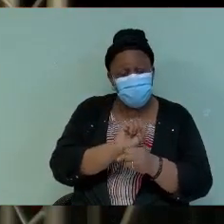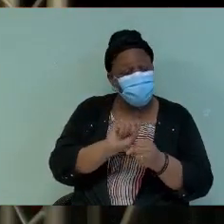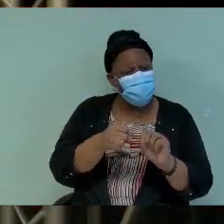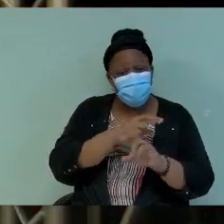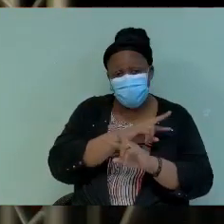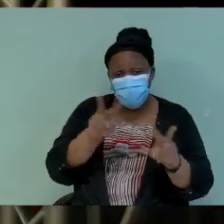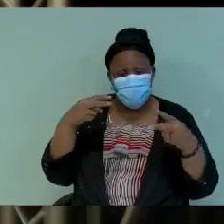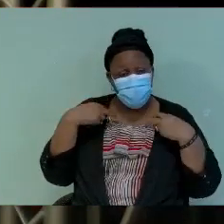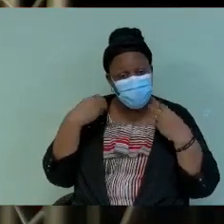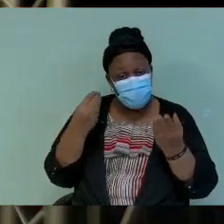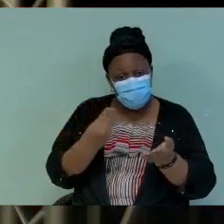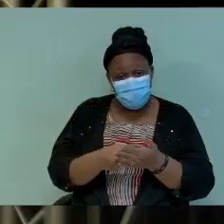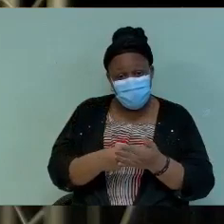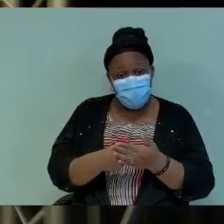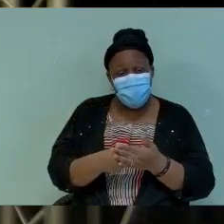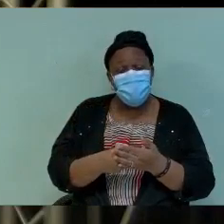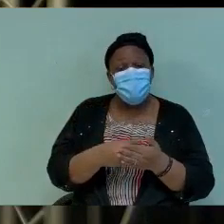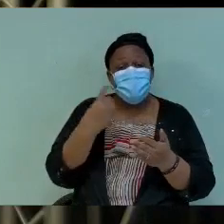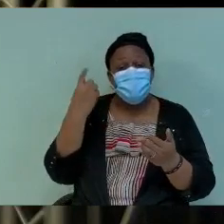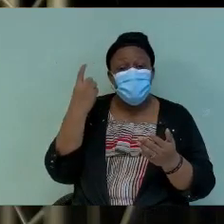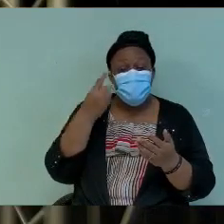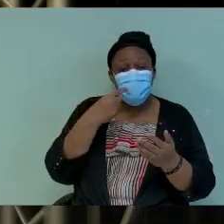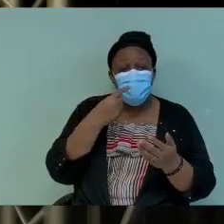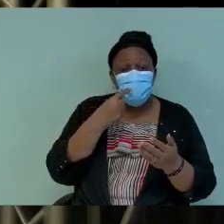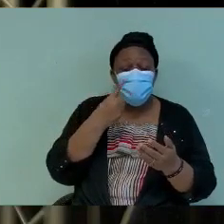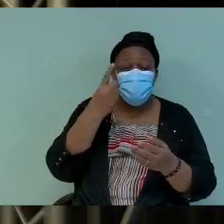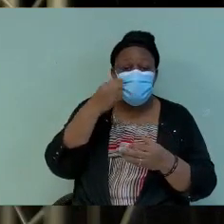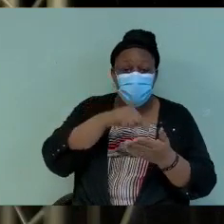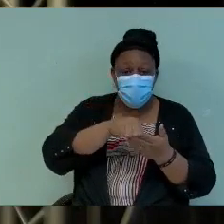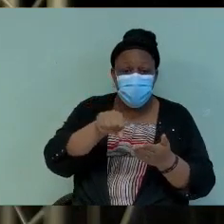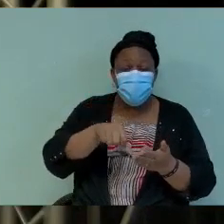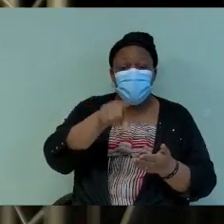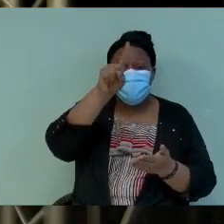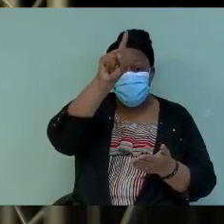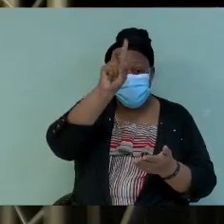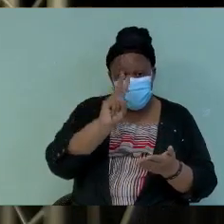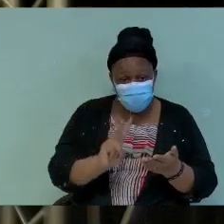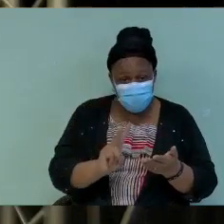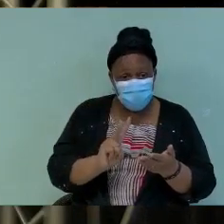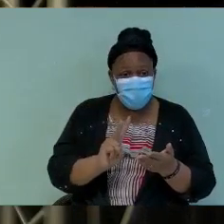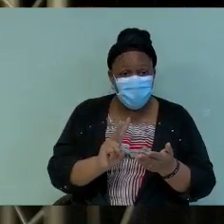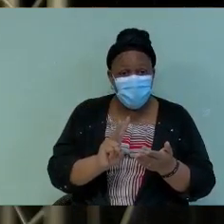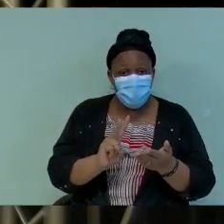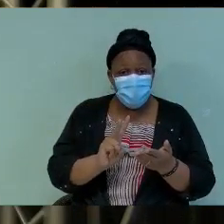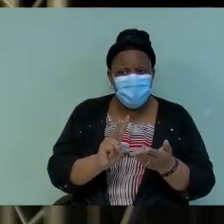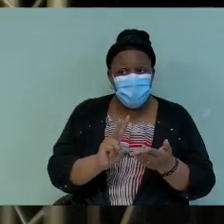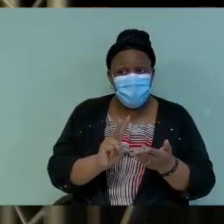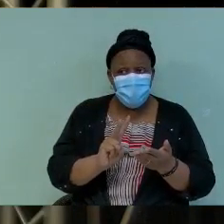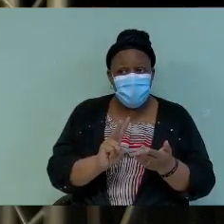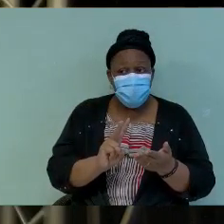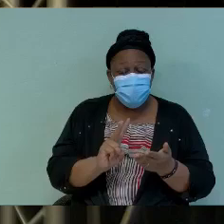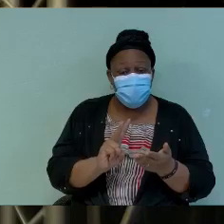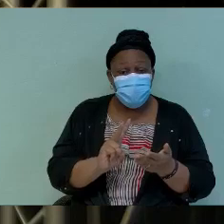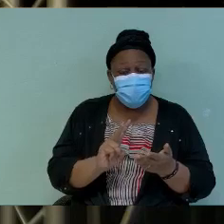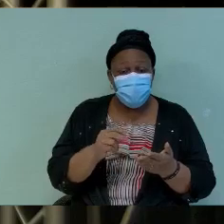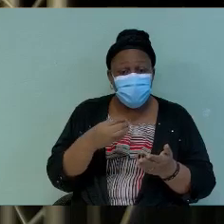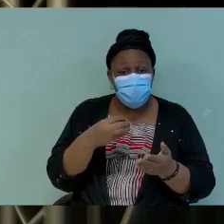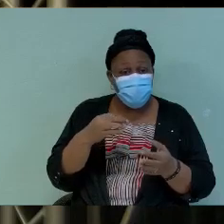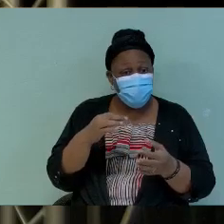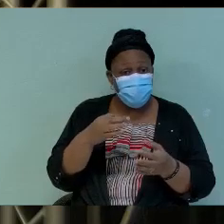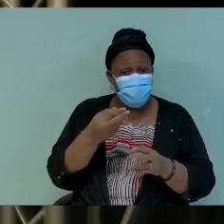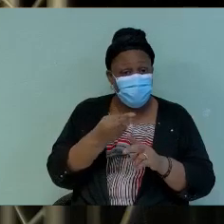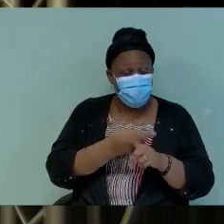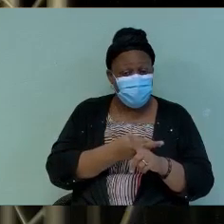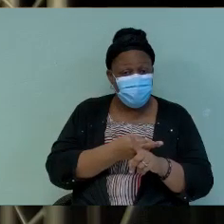While we're here to provide answers as it relates to COVID-19, we can't provide answers for every situation. But what